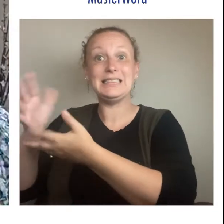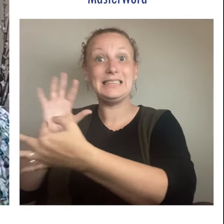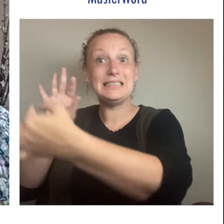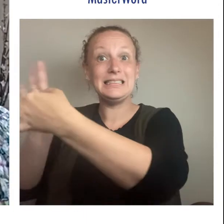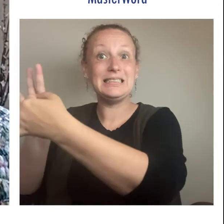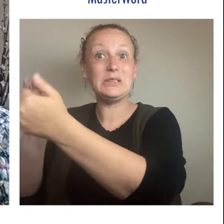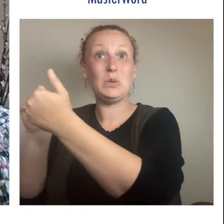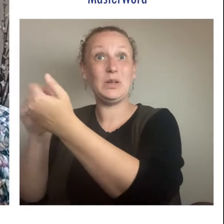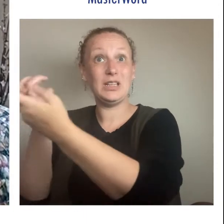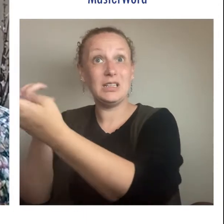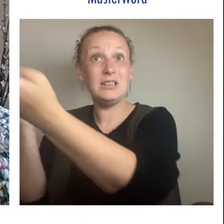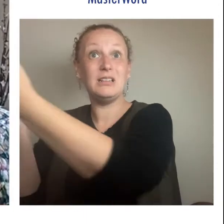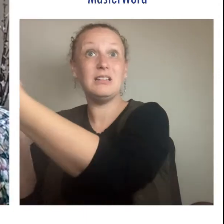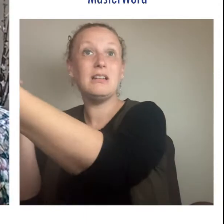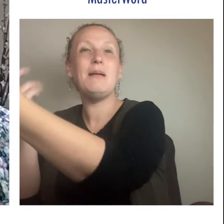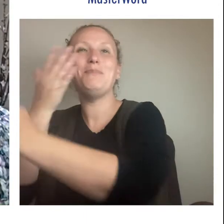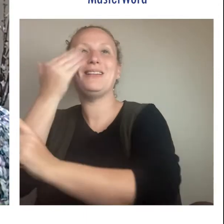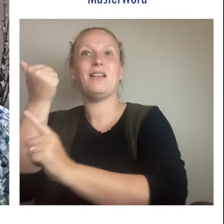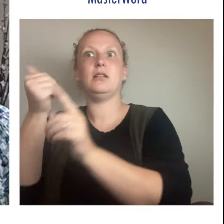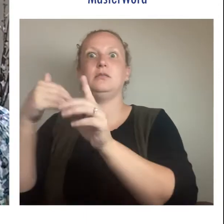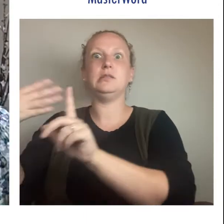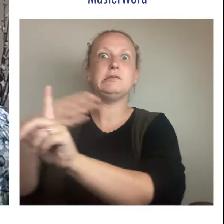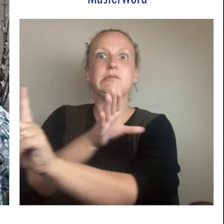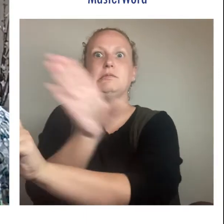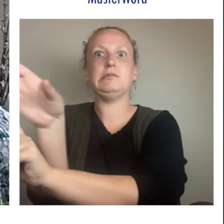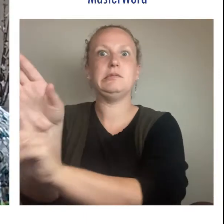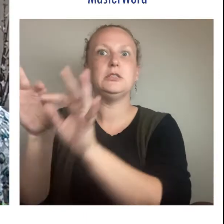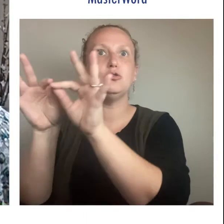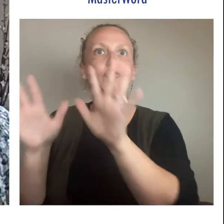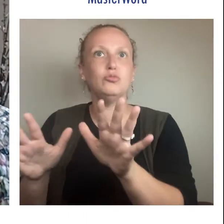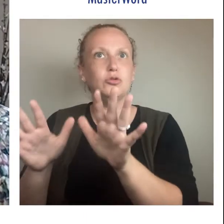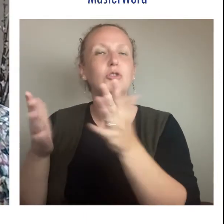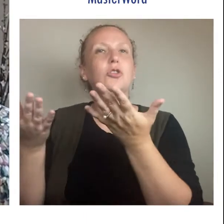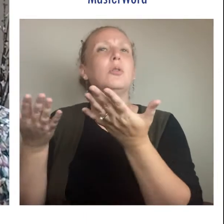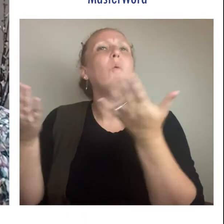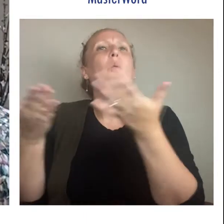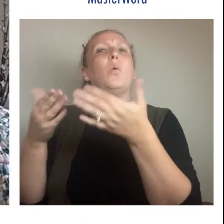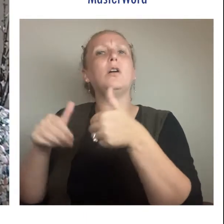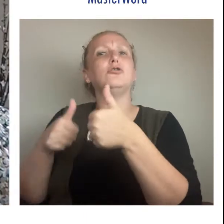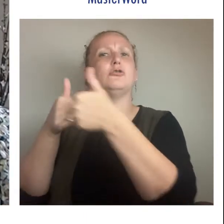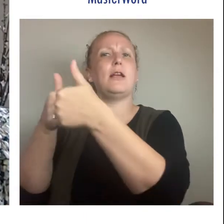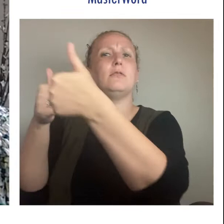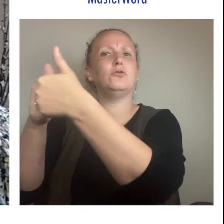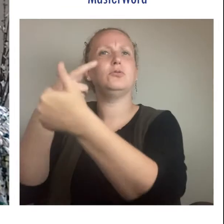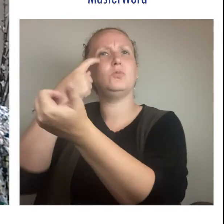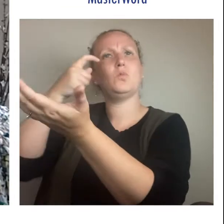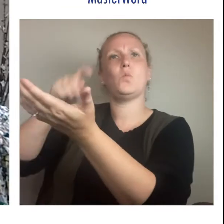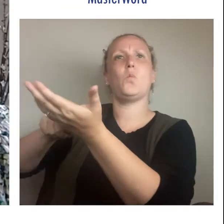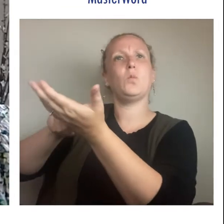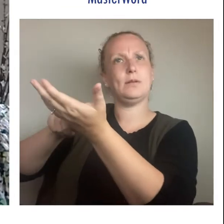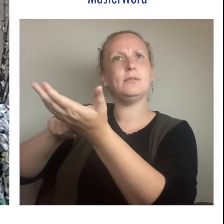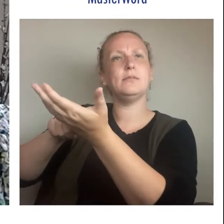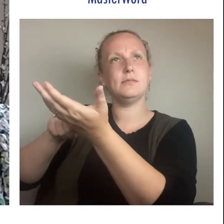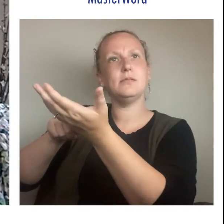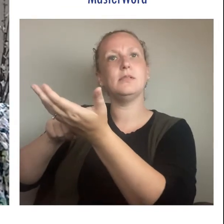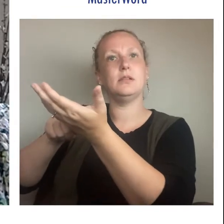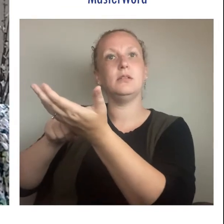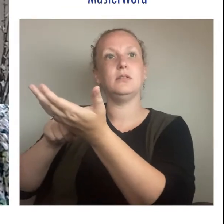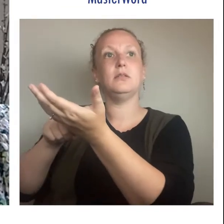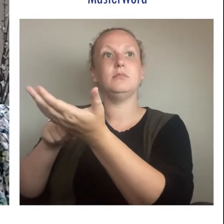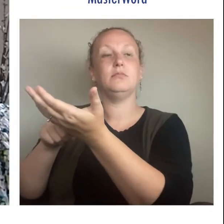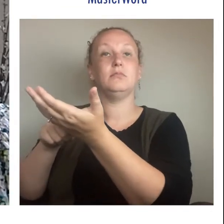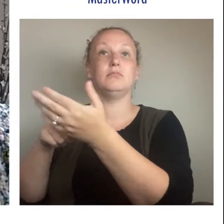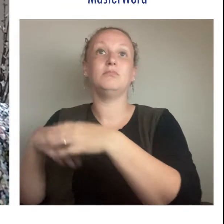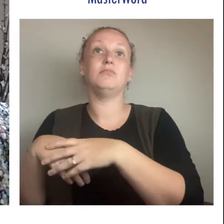with the jury when working through an interpreter? What are the challenges there that are not normally present when